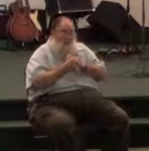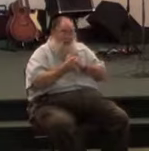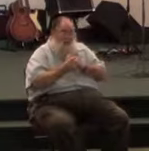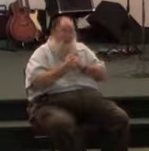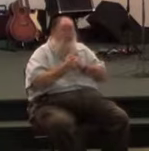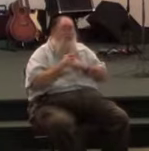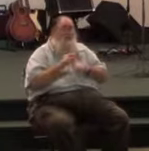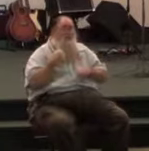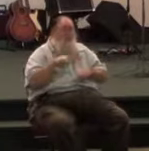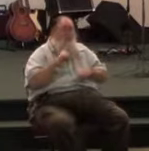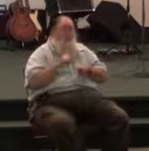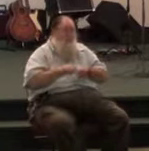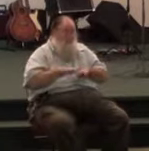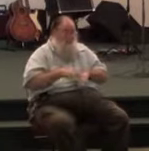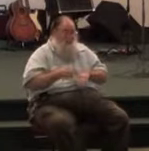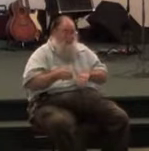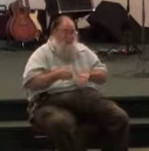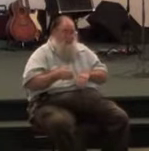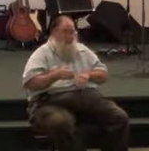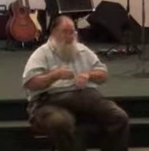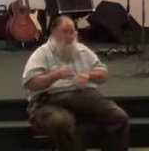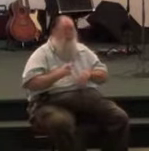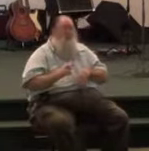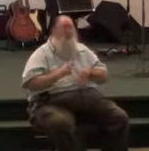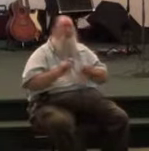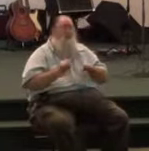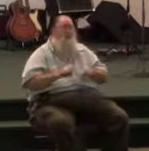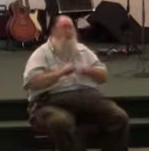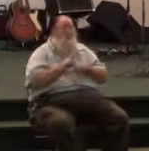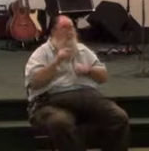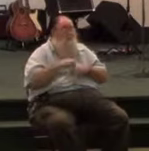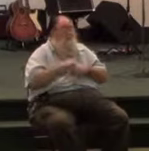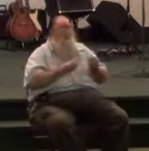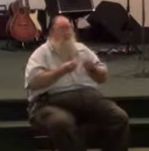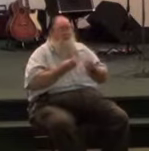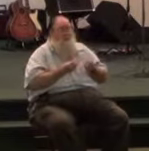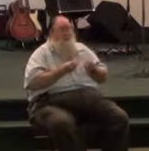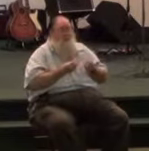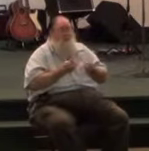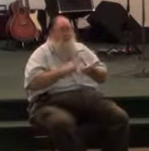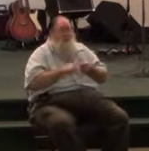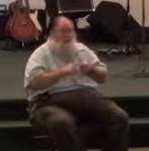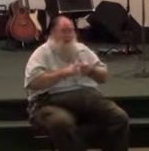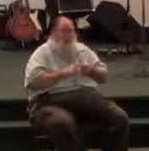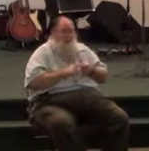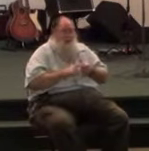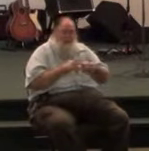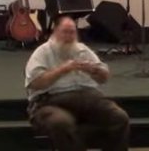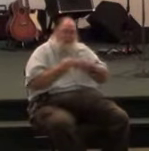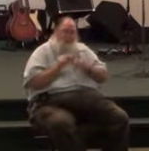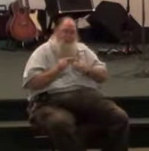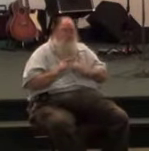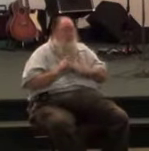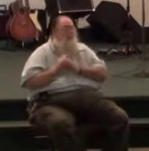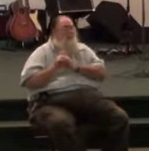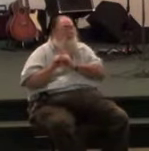reliable and could be used in ministry. And he scooped him up and took him to the apostles